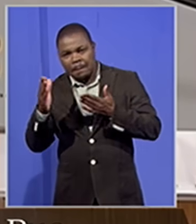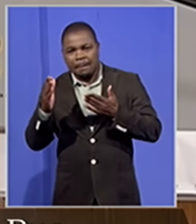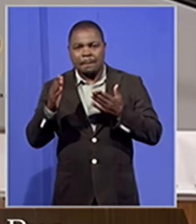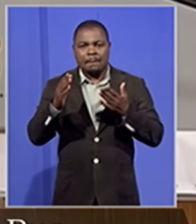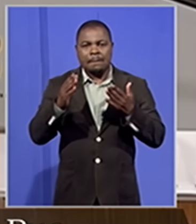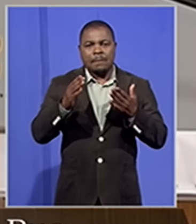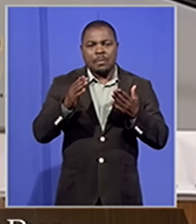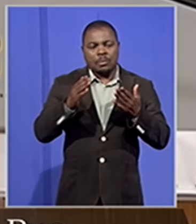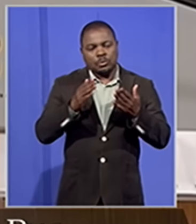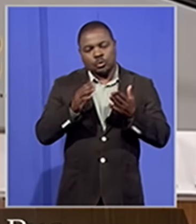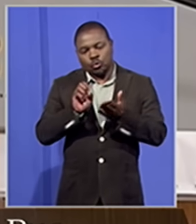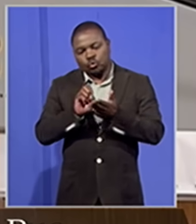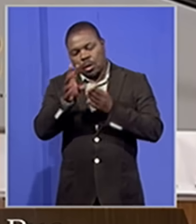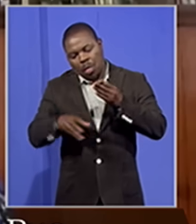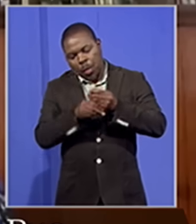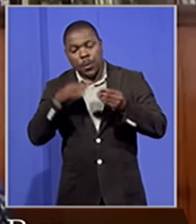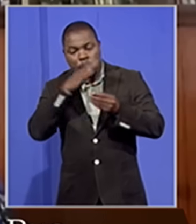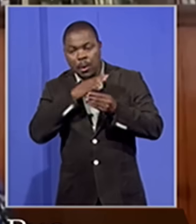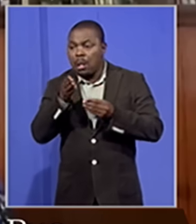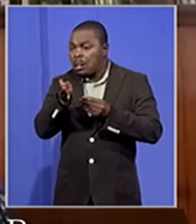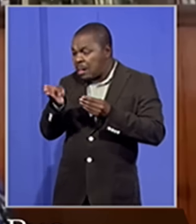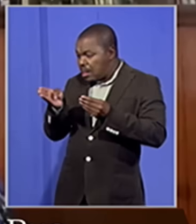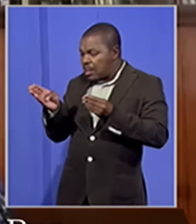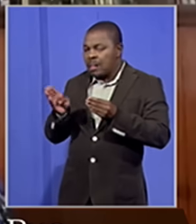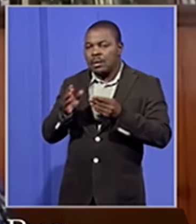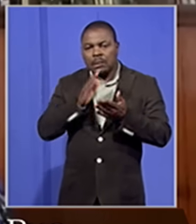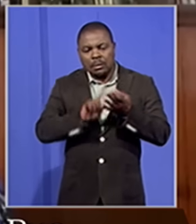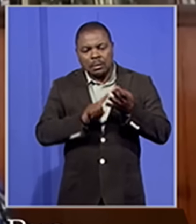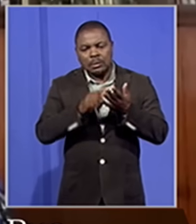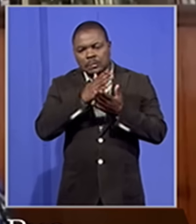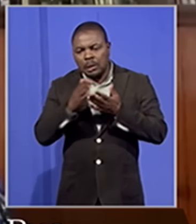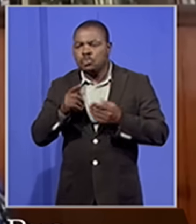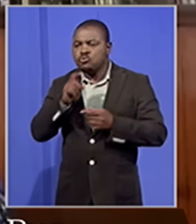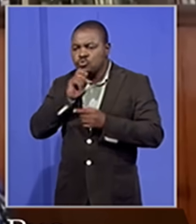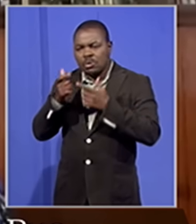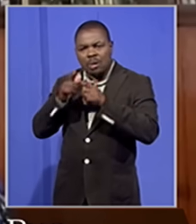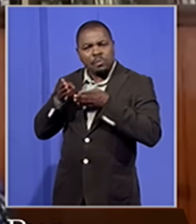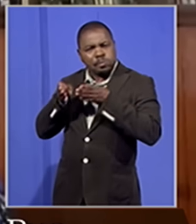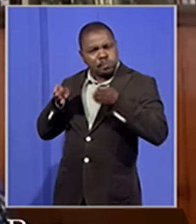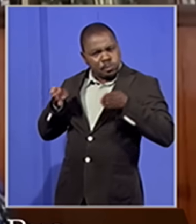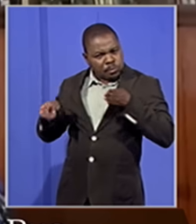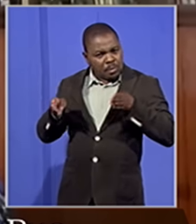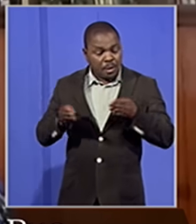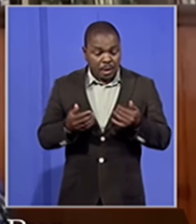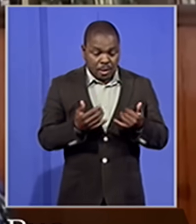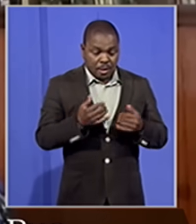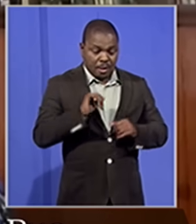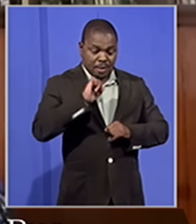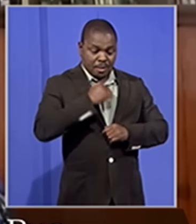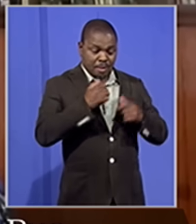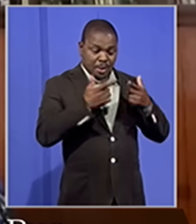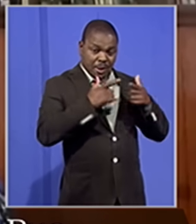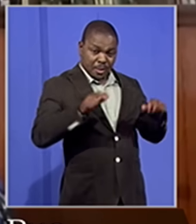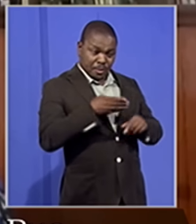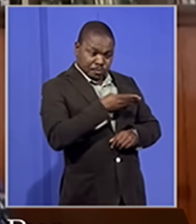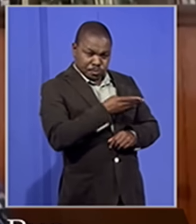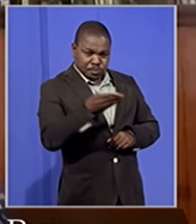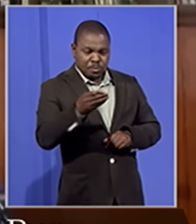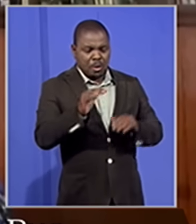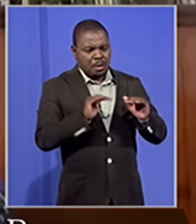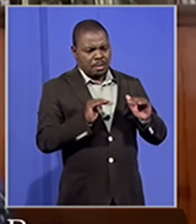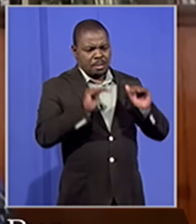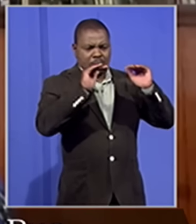12 fela tse ntseng di phela, mme di na le dibui tse ntseng di bua. Dipuo tsa rona hona jwale tjenana di phahame,